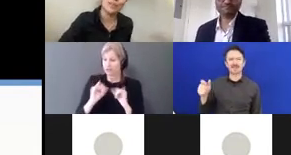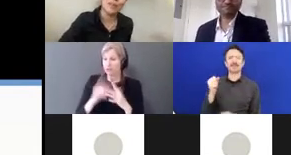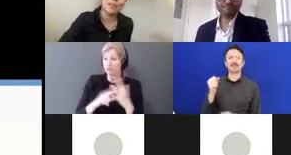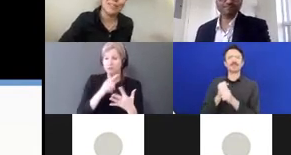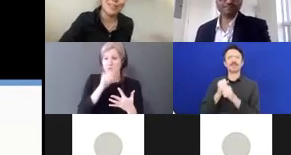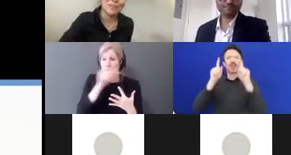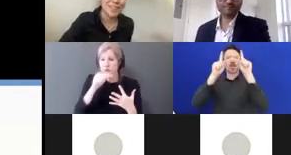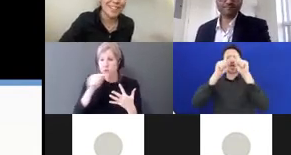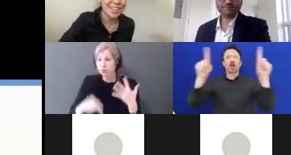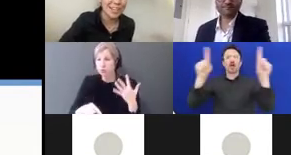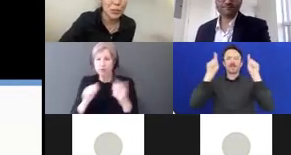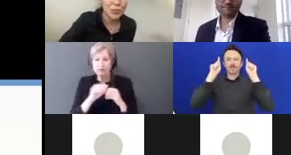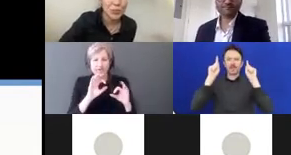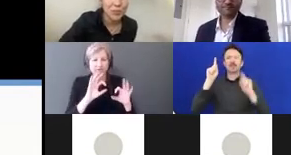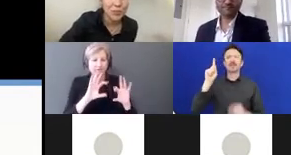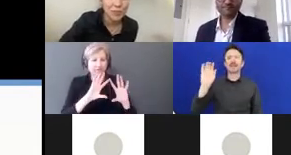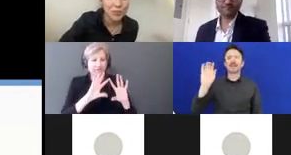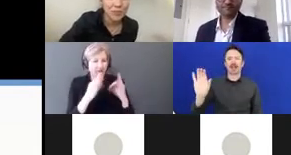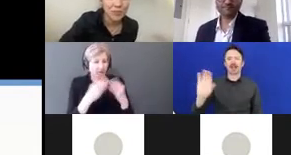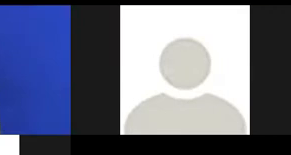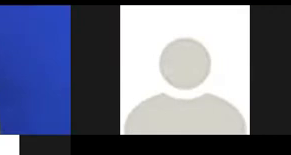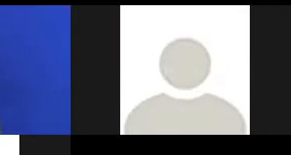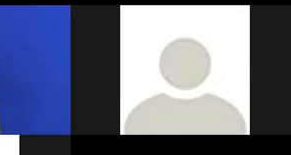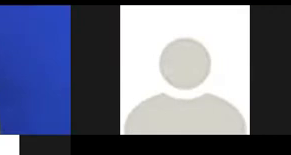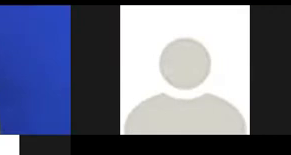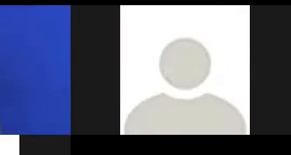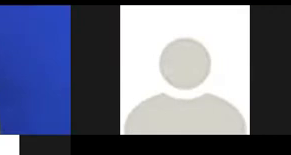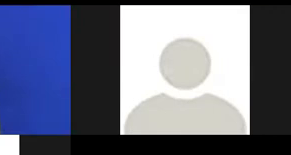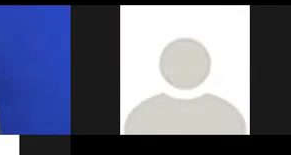with the families. Thank you.